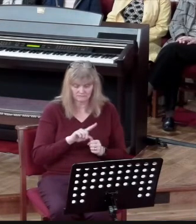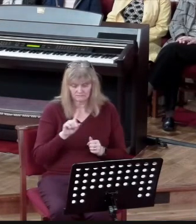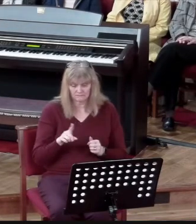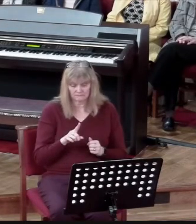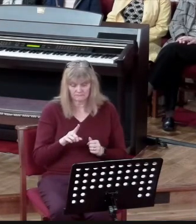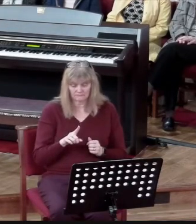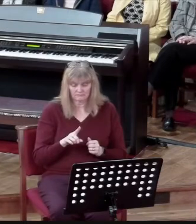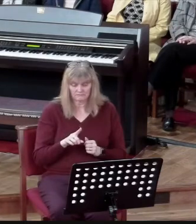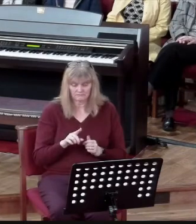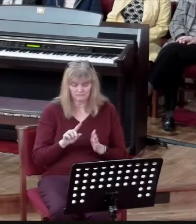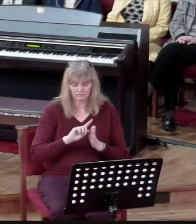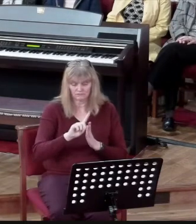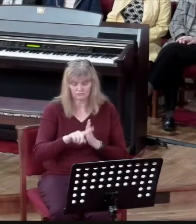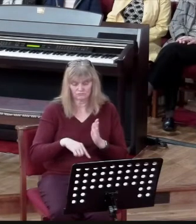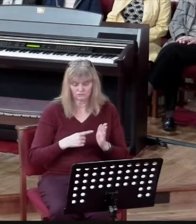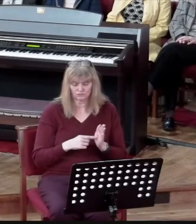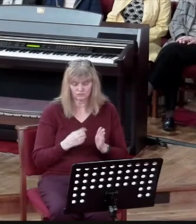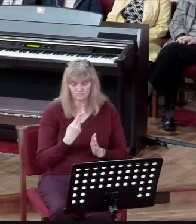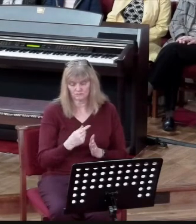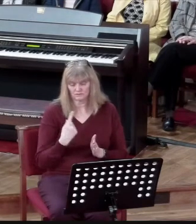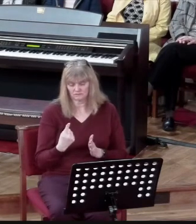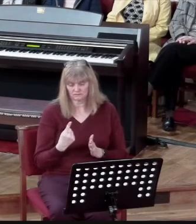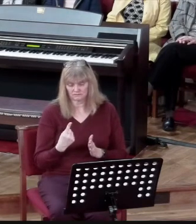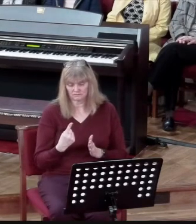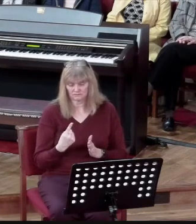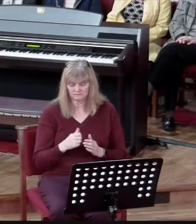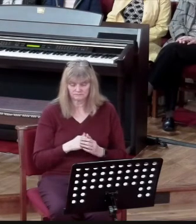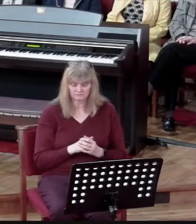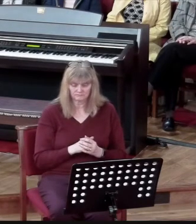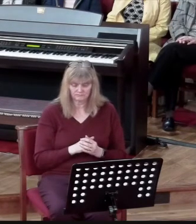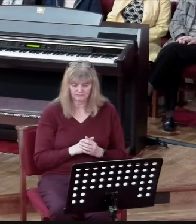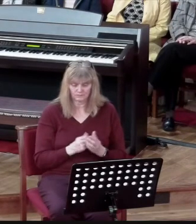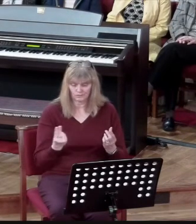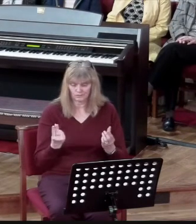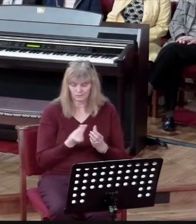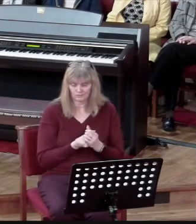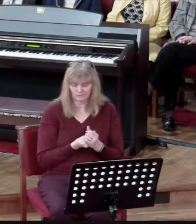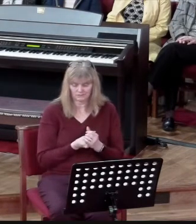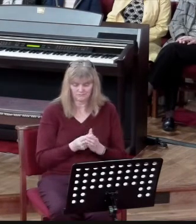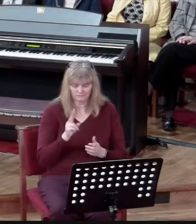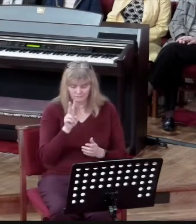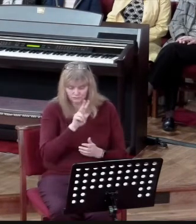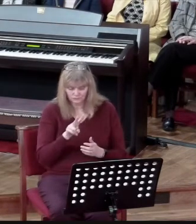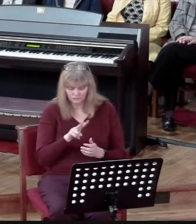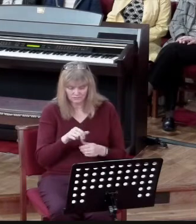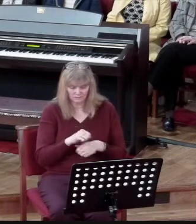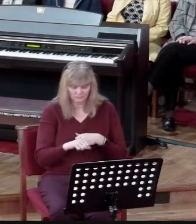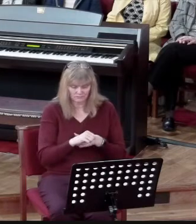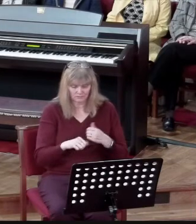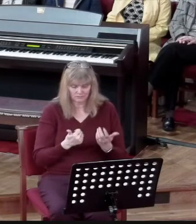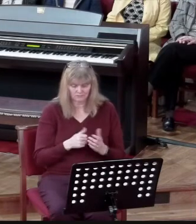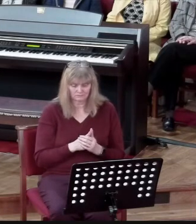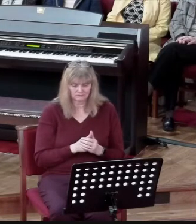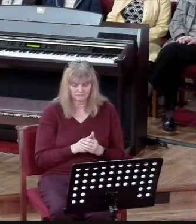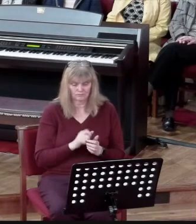be a reference to Luke 5. And I think, in a way, it's probably both those things, because they're so closely